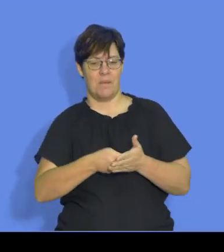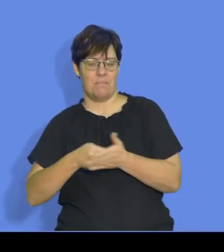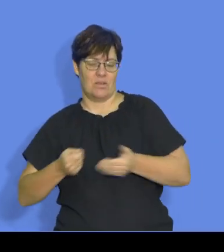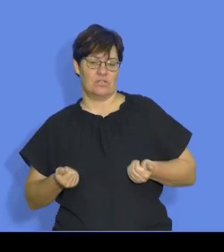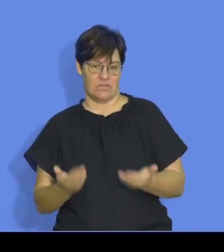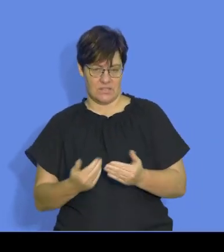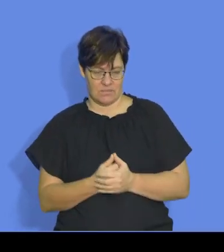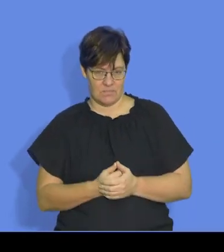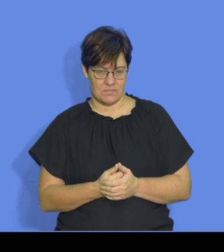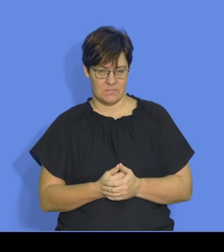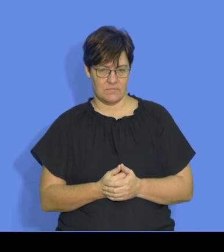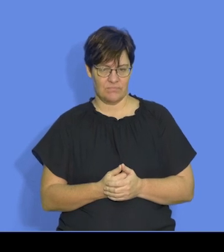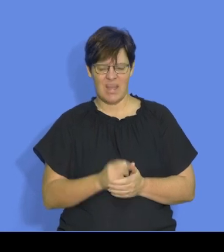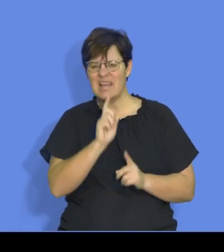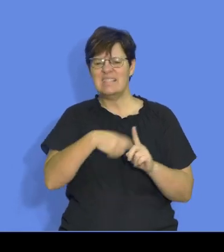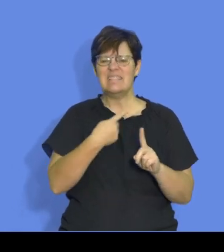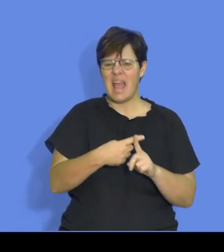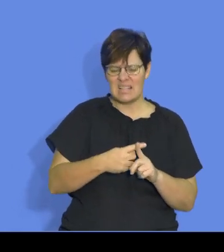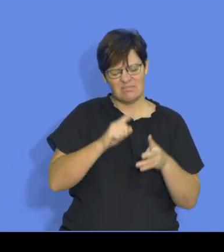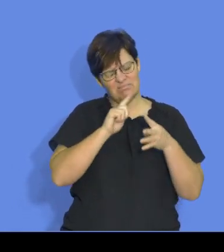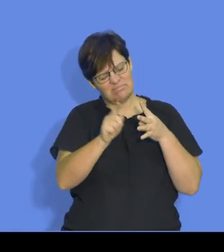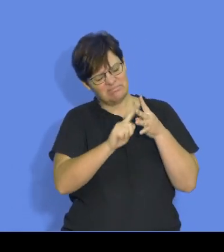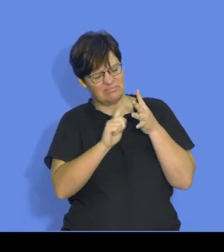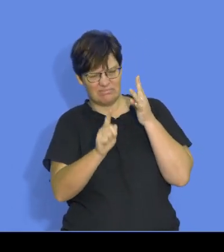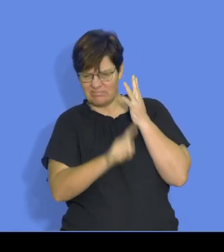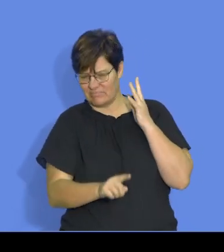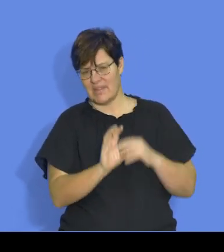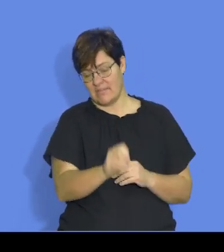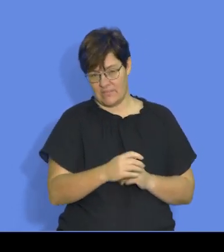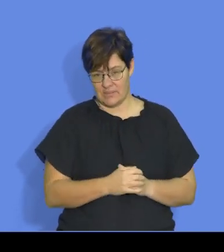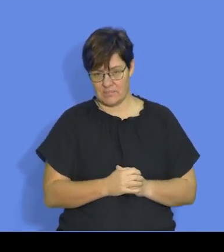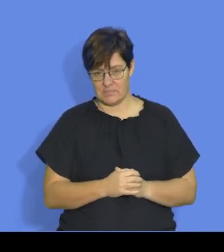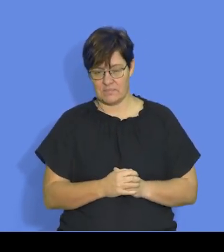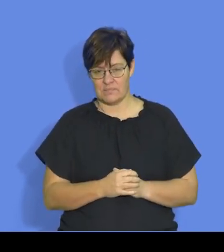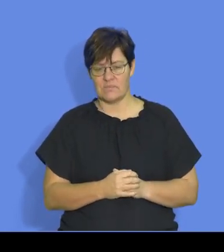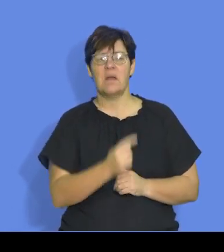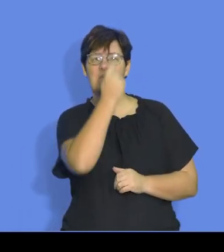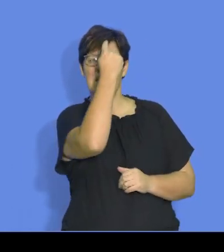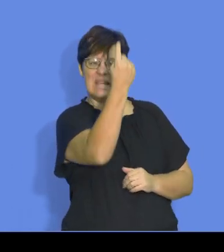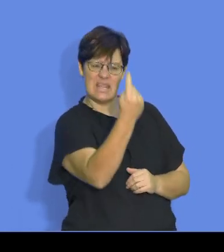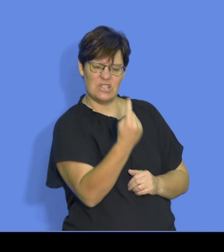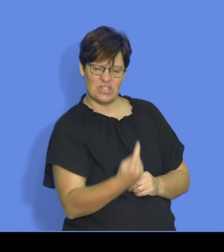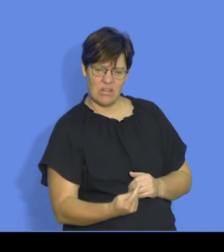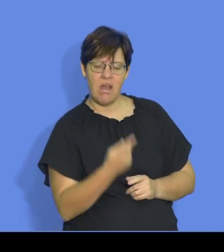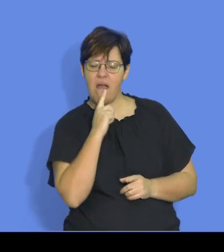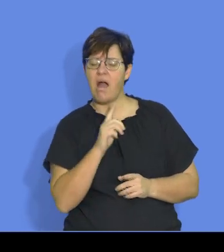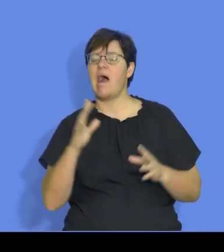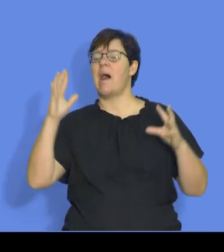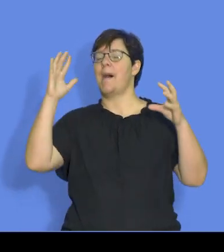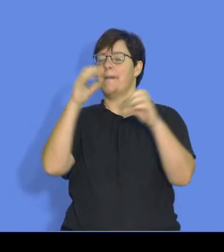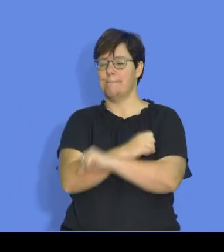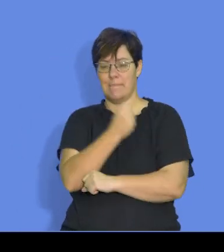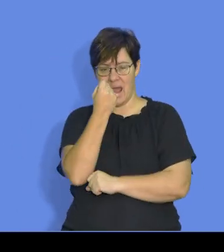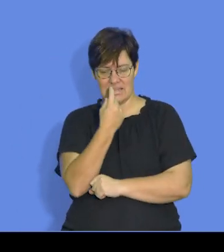Now there are different types of taxes that we are subjected to. And let's go through each one of them so that we understand